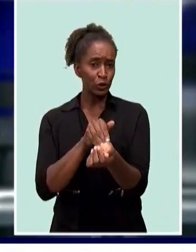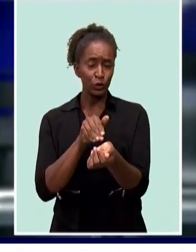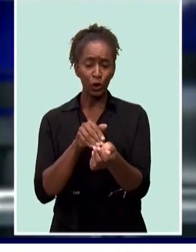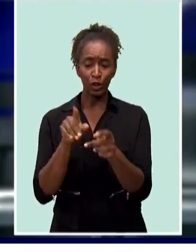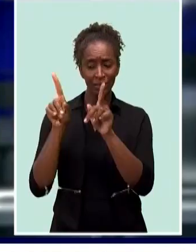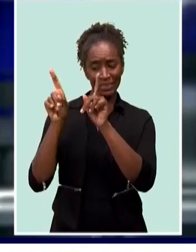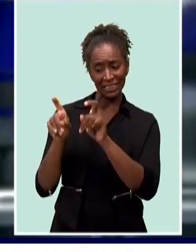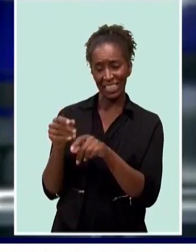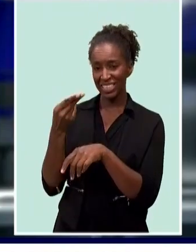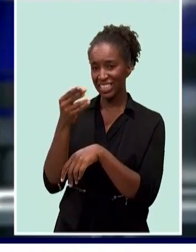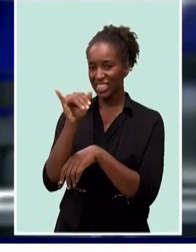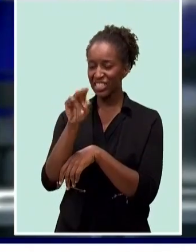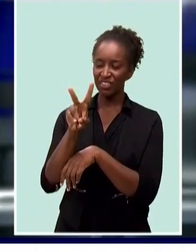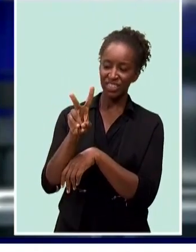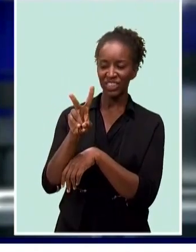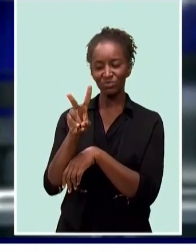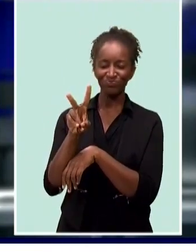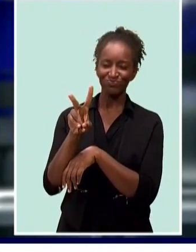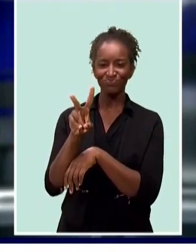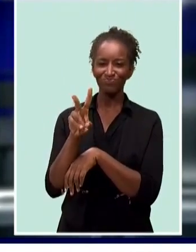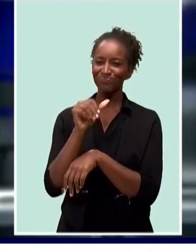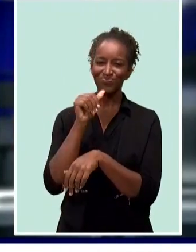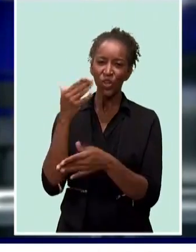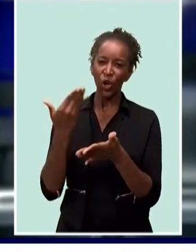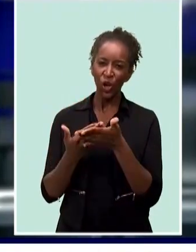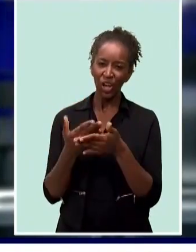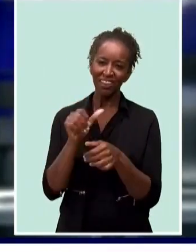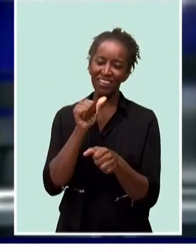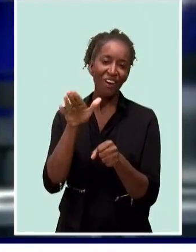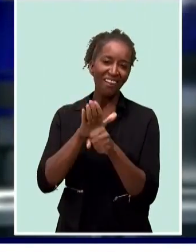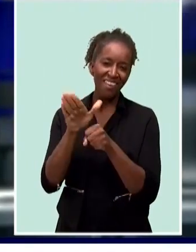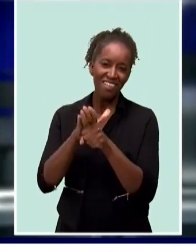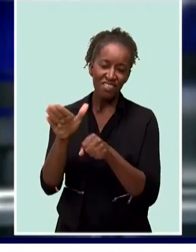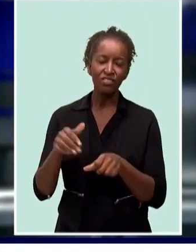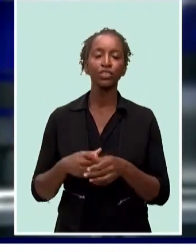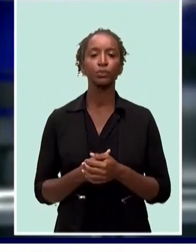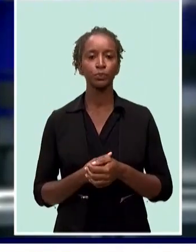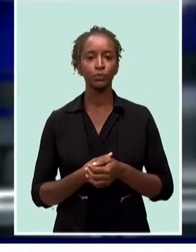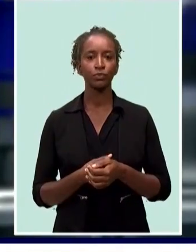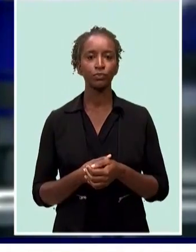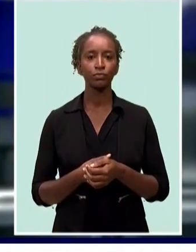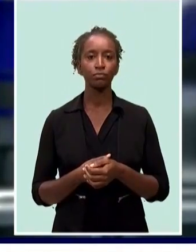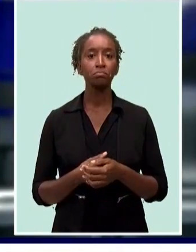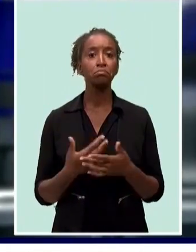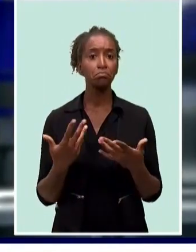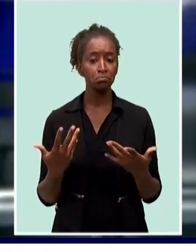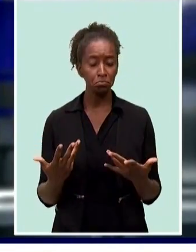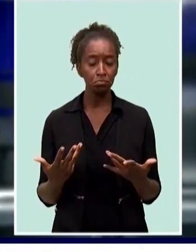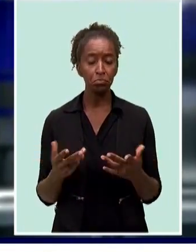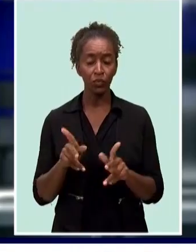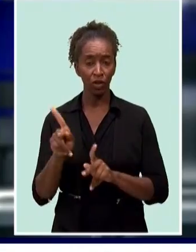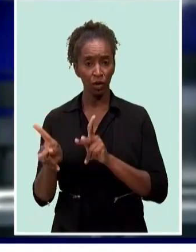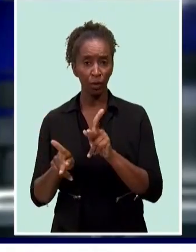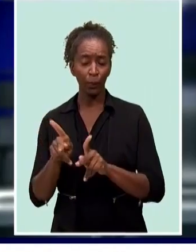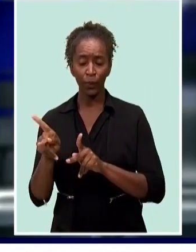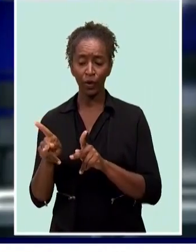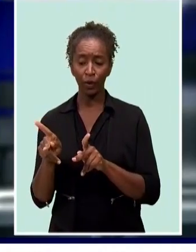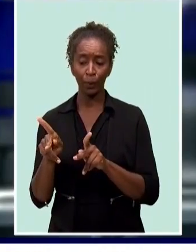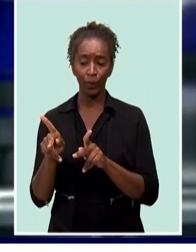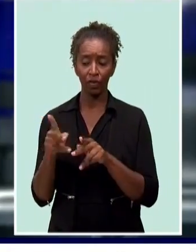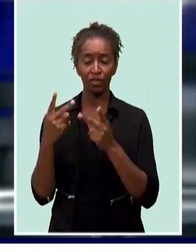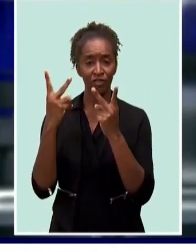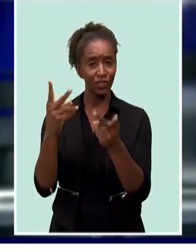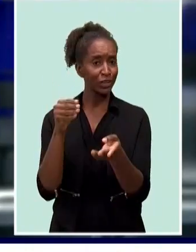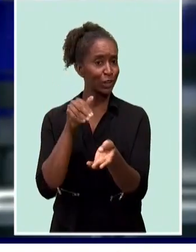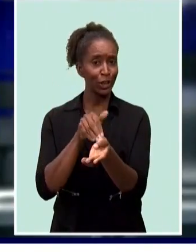information coming out of the survey, with some of the big takeaway points being that there's been a dip in Barbadians being tested, and not all of